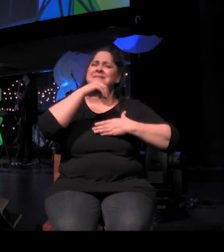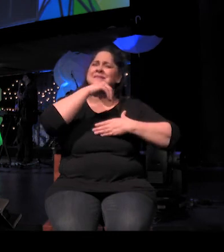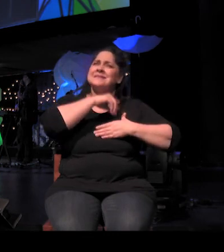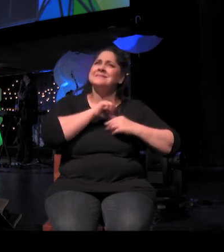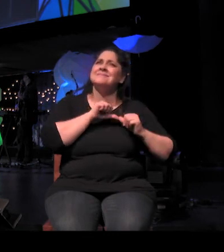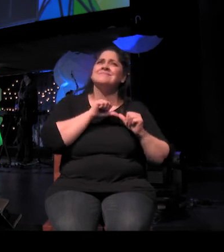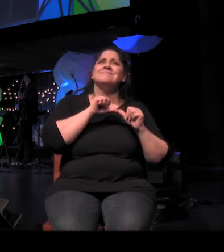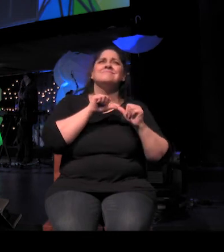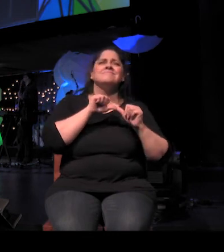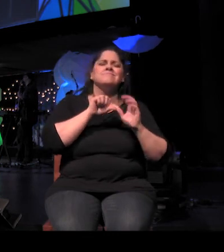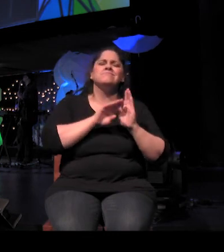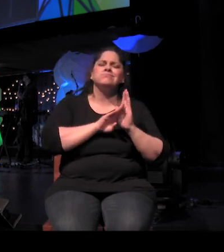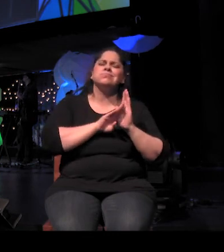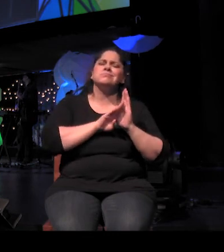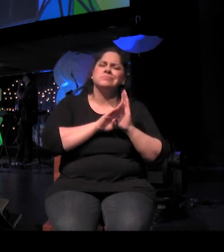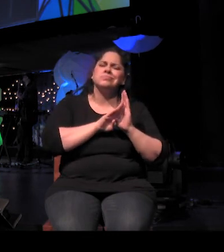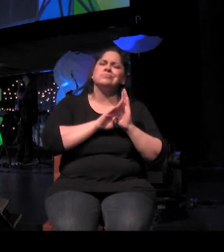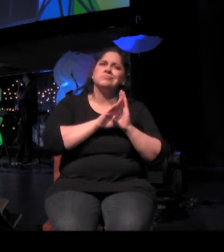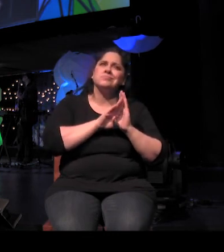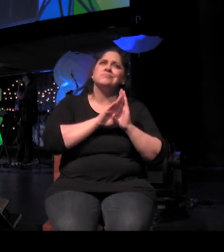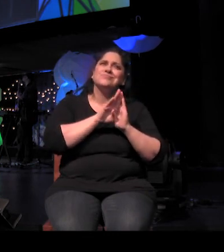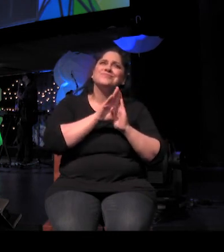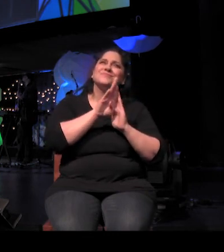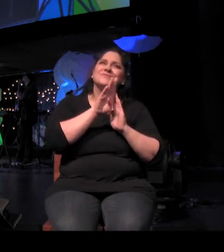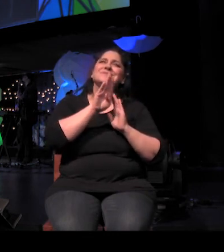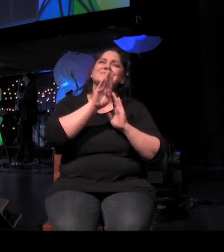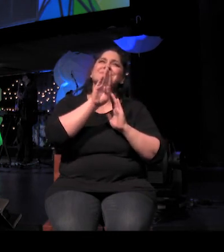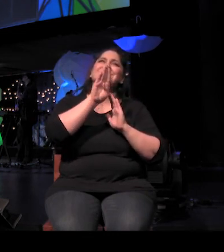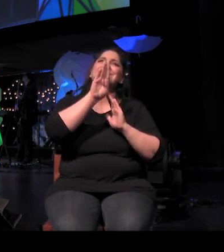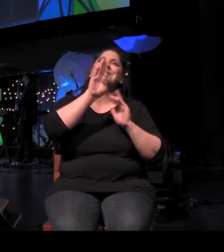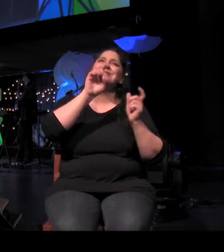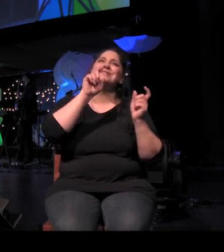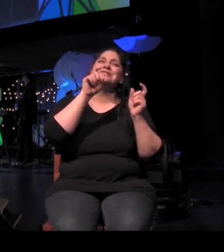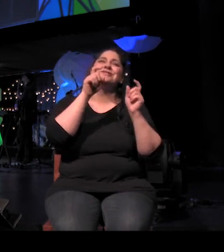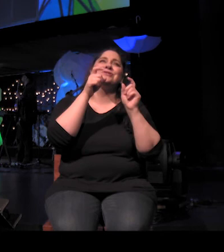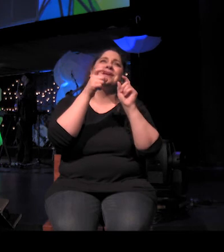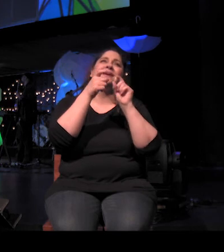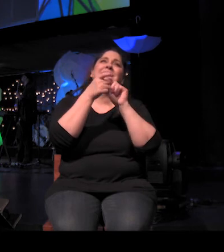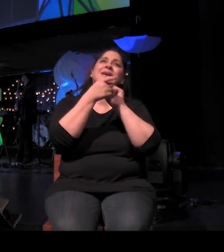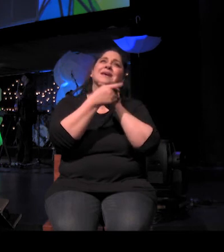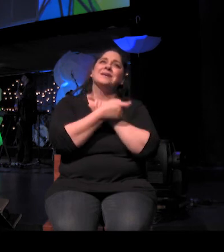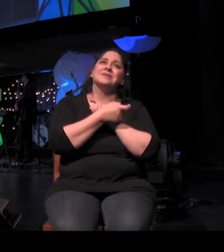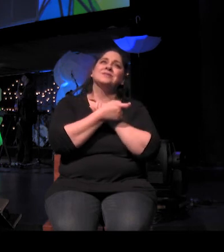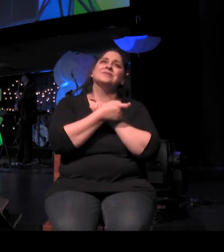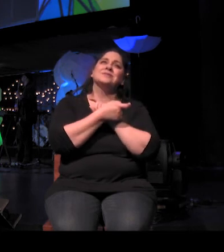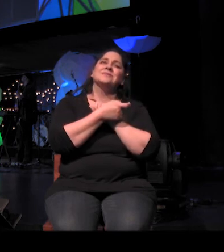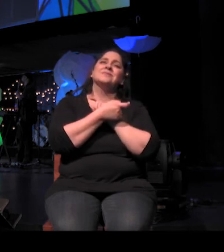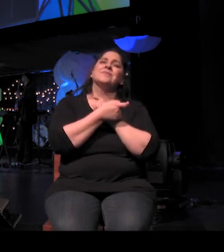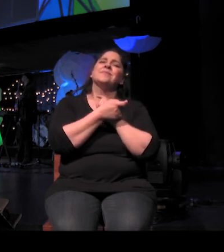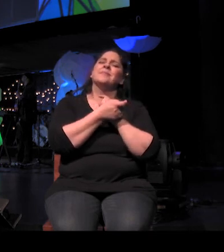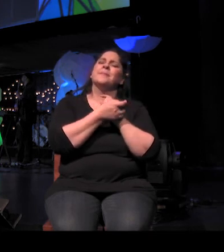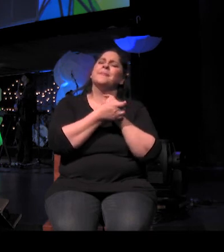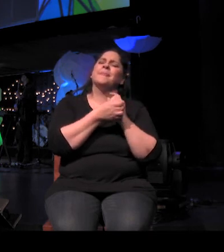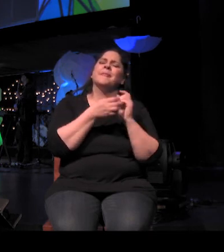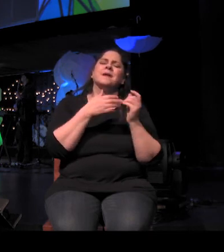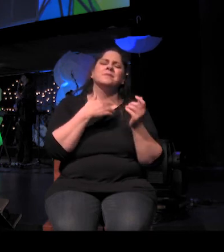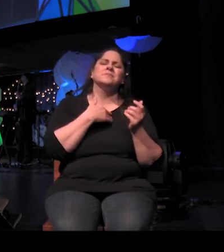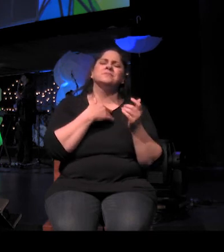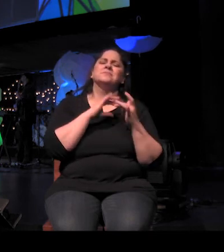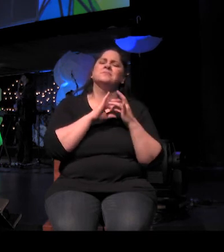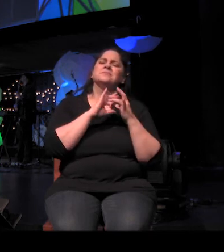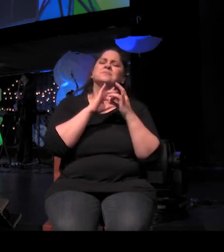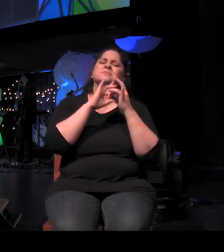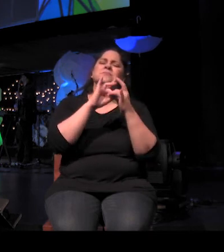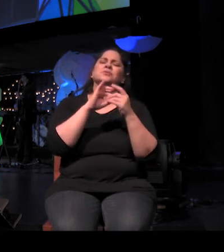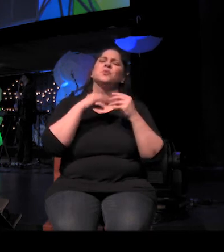there and keep it growing and developing and changing into this growth that produces a great harvest in our lives.